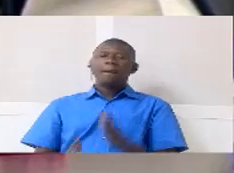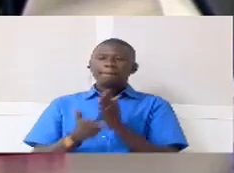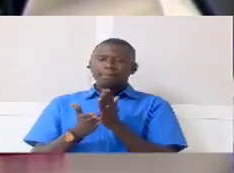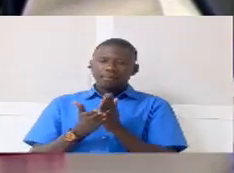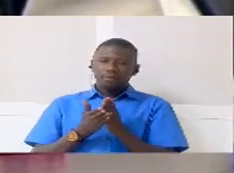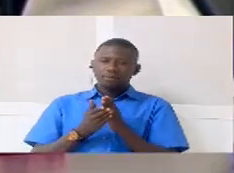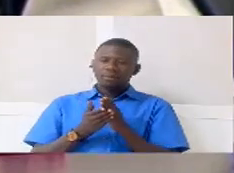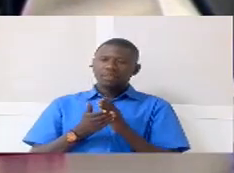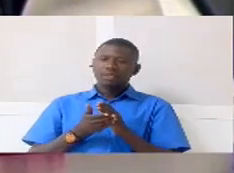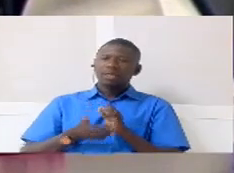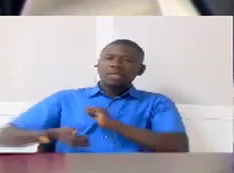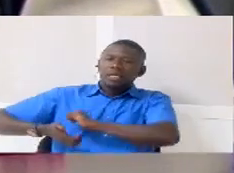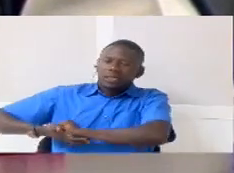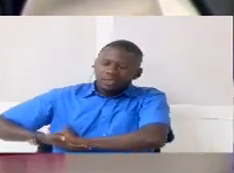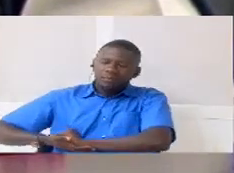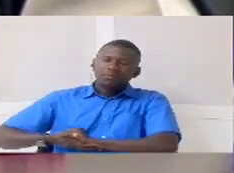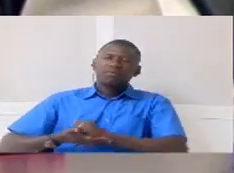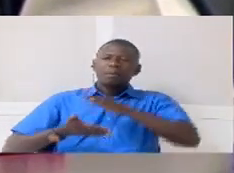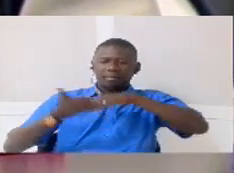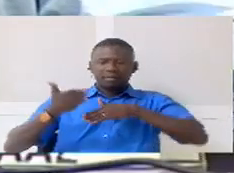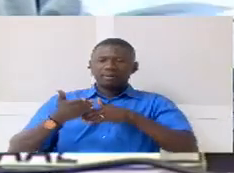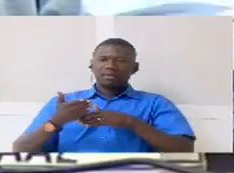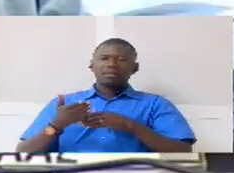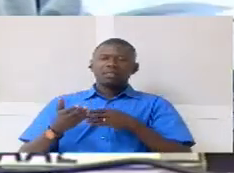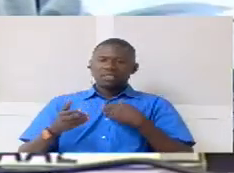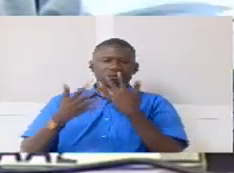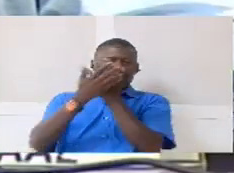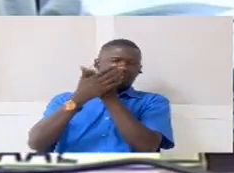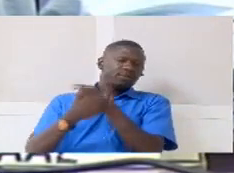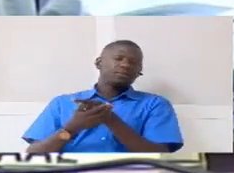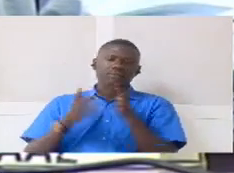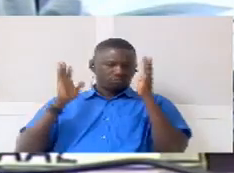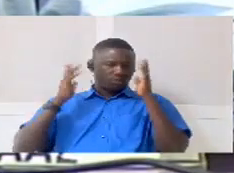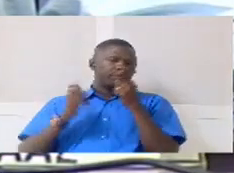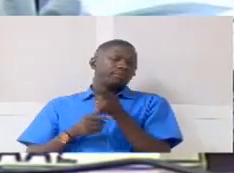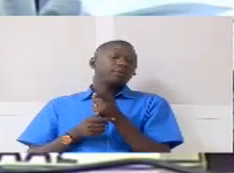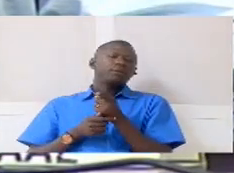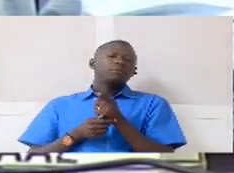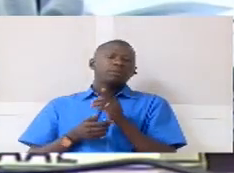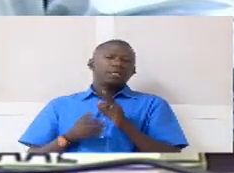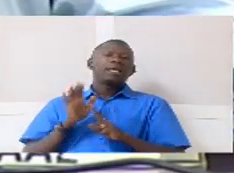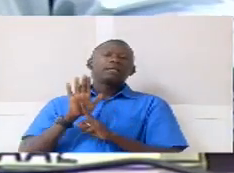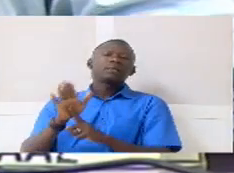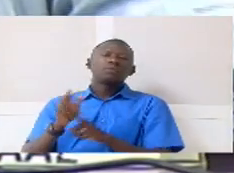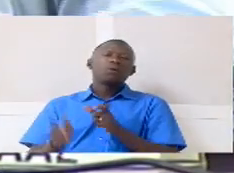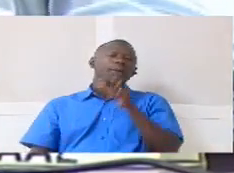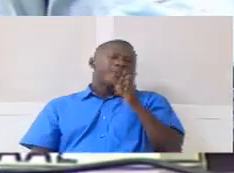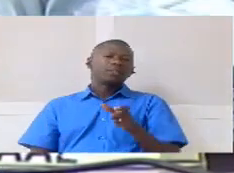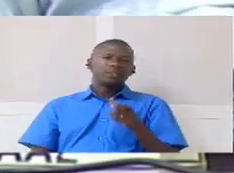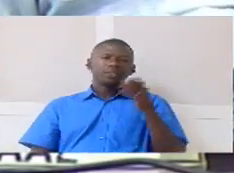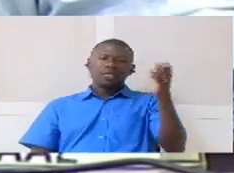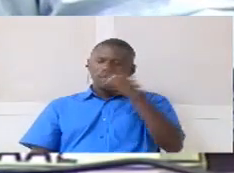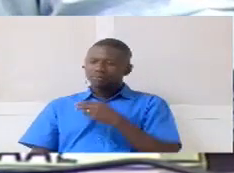in the presence is difficult and that has ever been a problem. In fact, a particular investigator came to the prisons and they